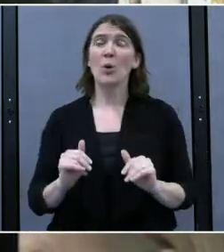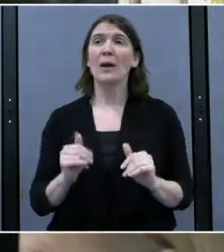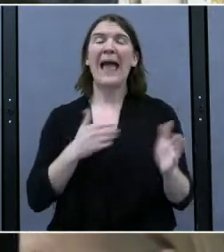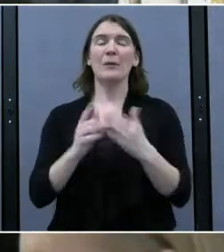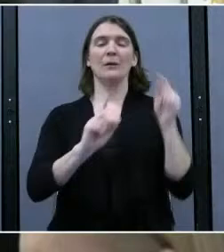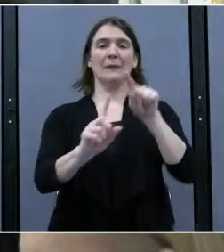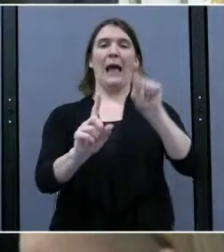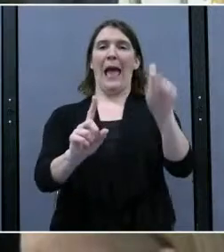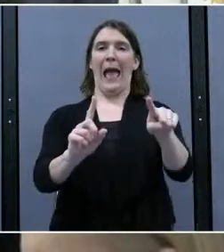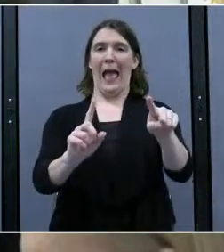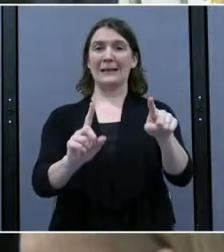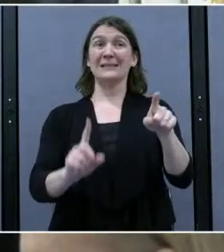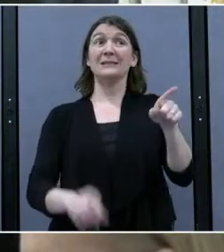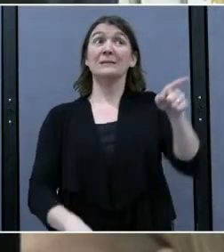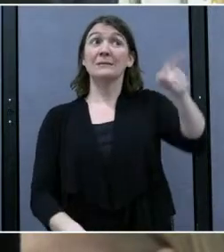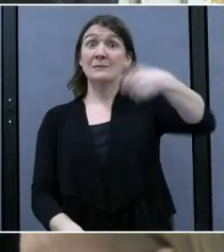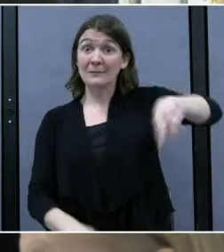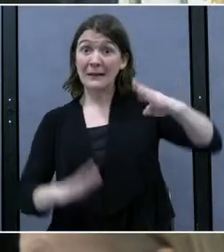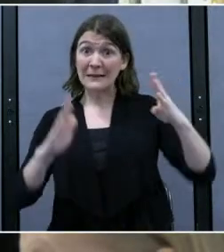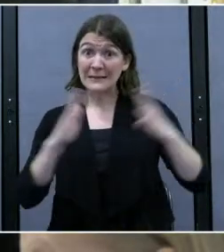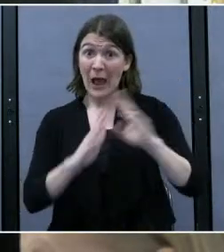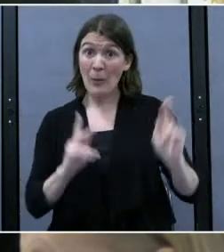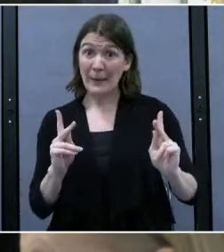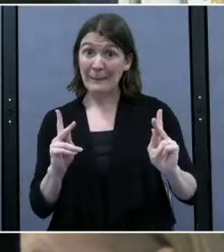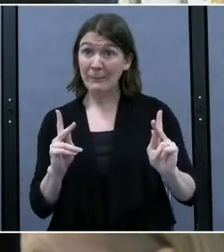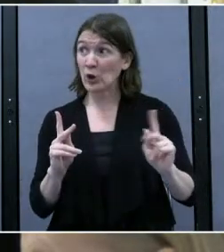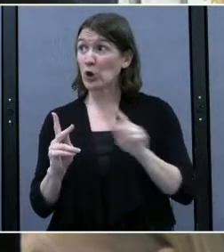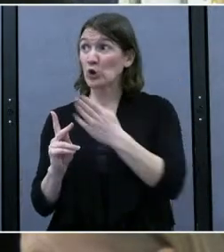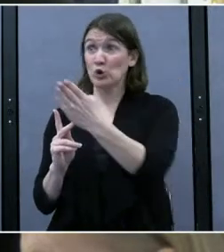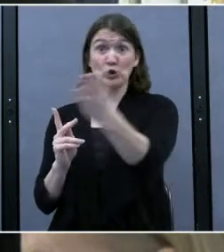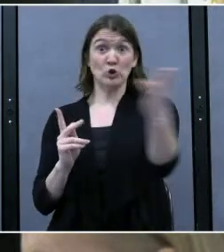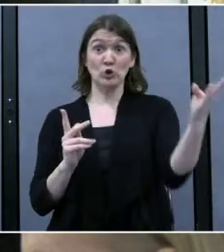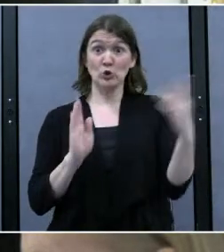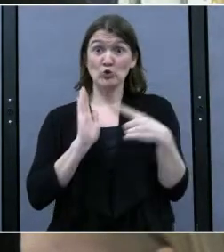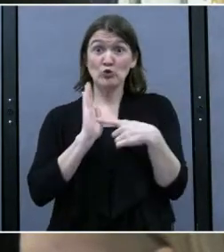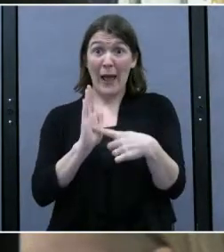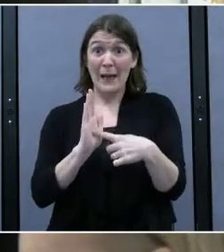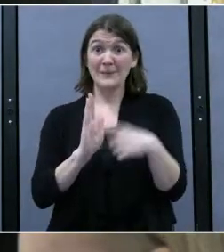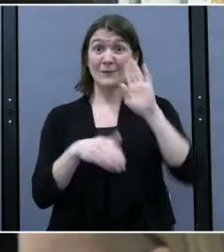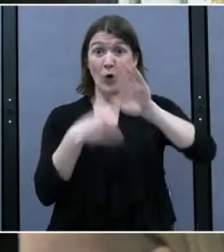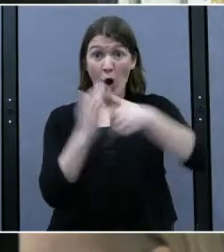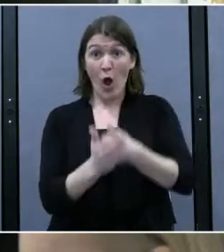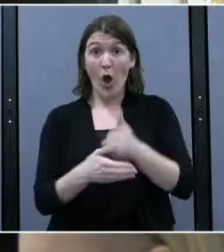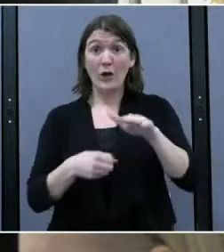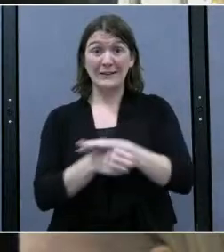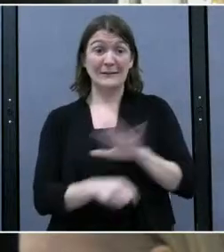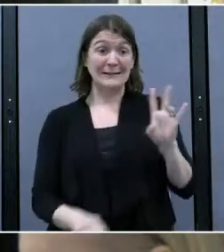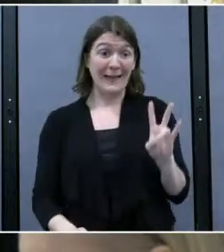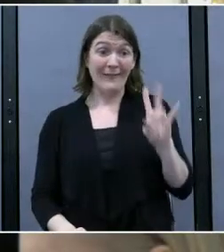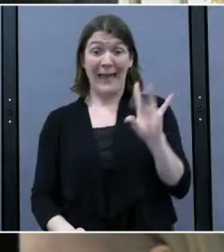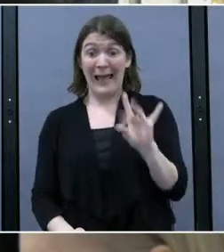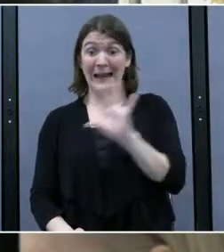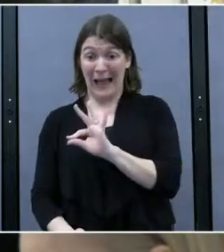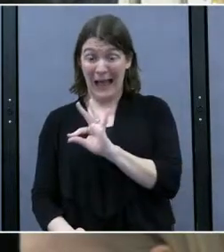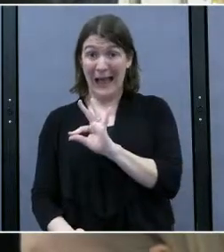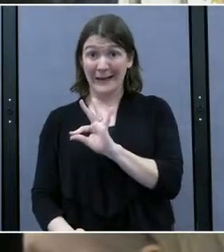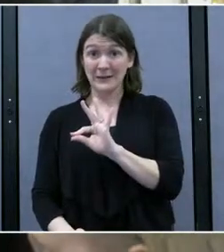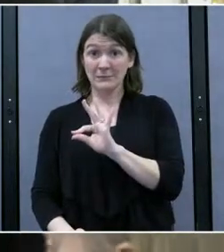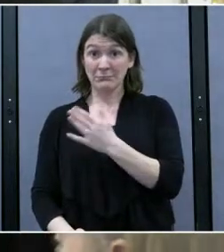I'm asking this town, you representatives of all 3 districts,